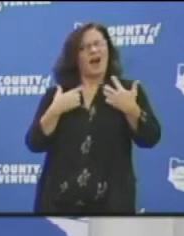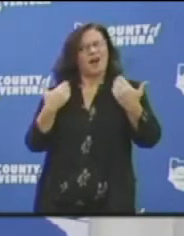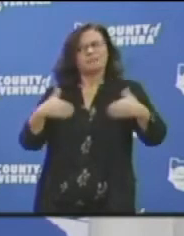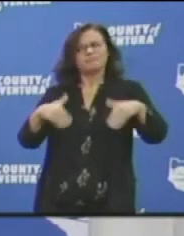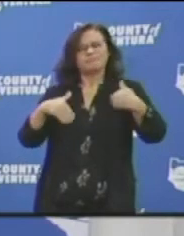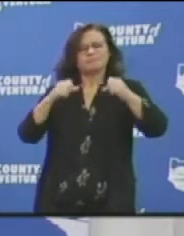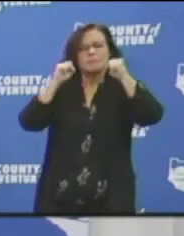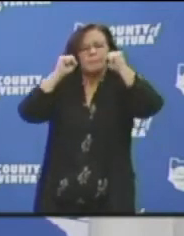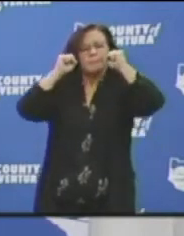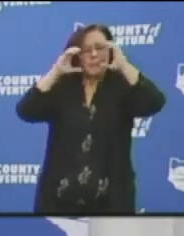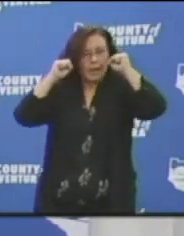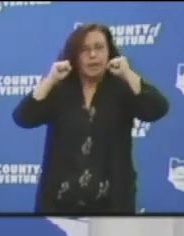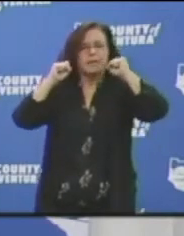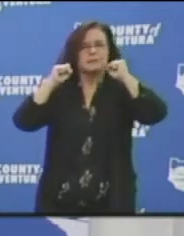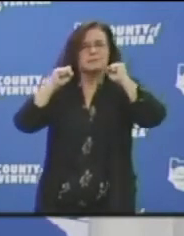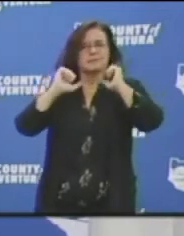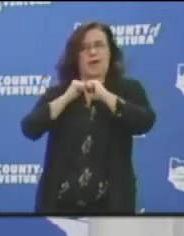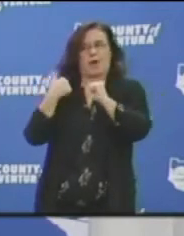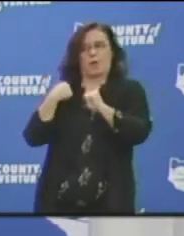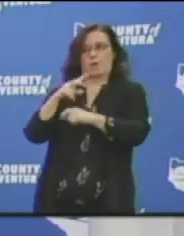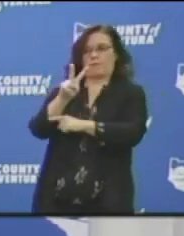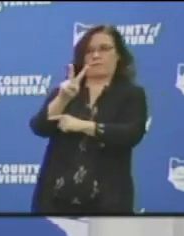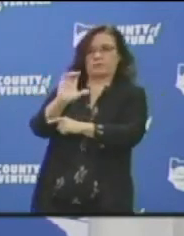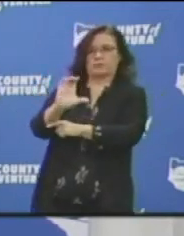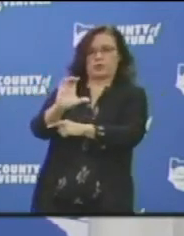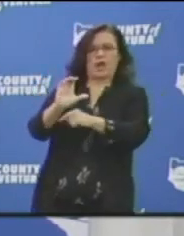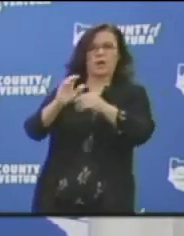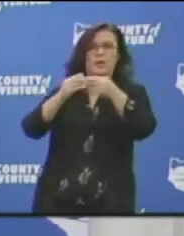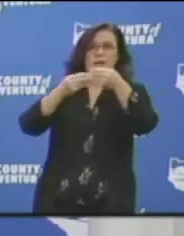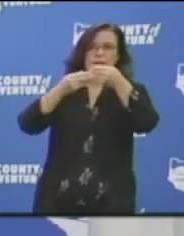has done. We have tested